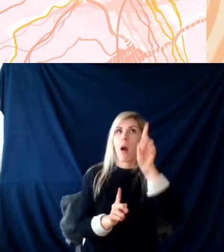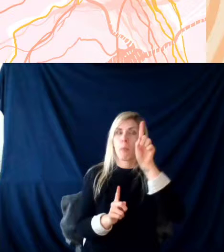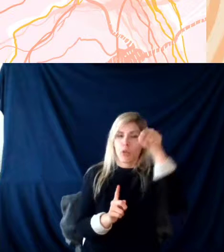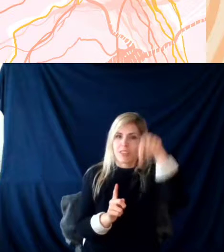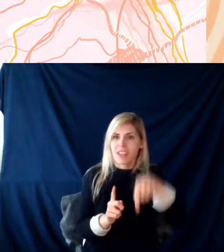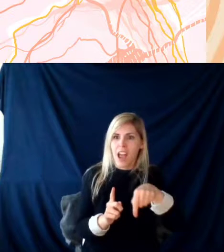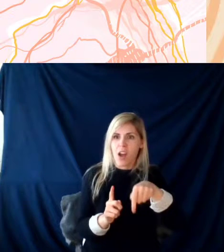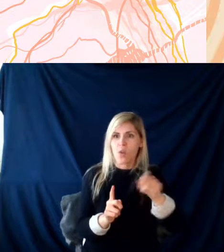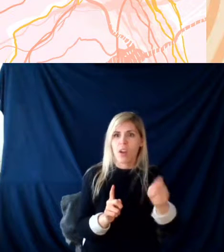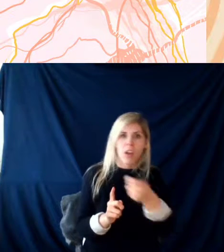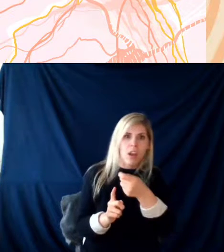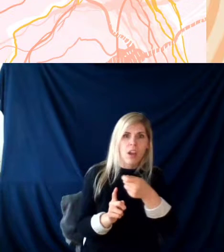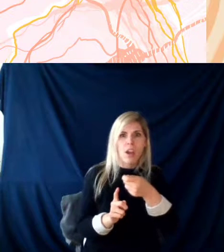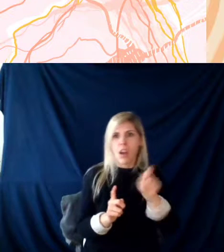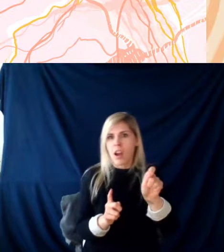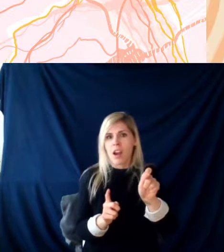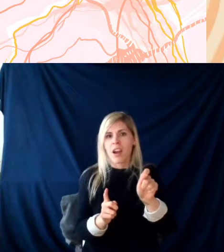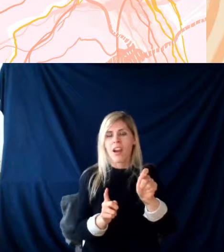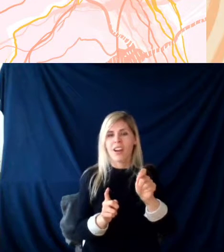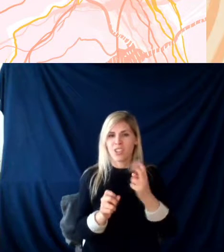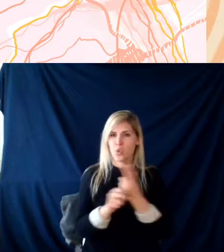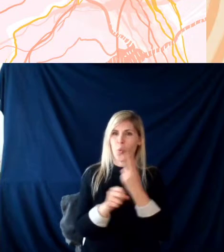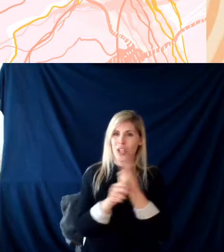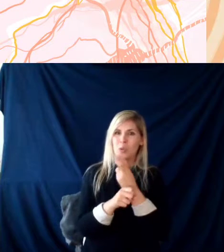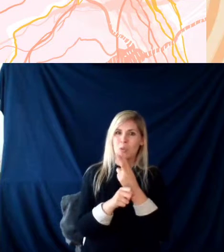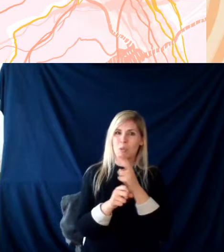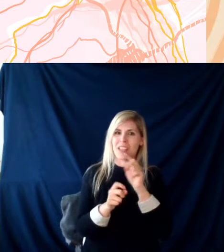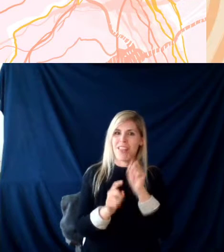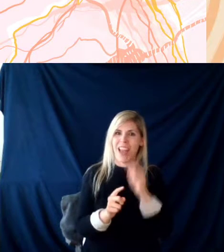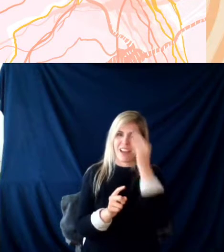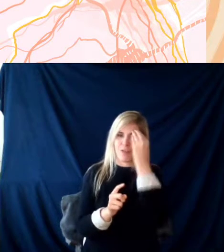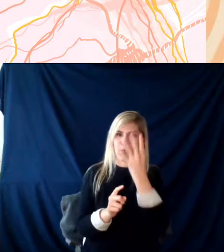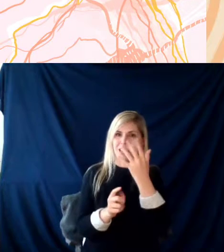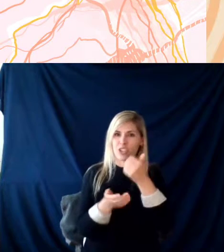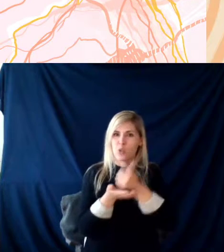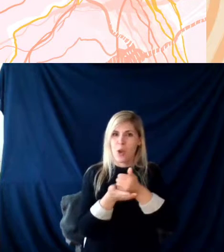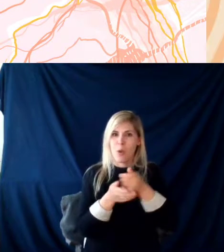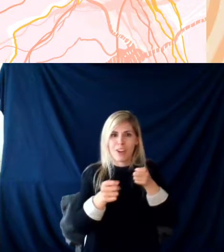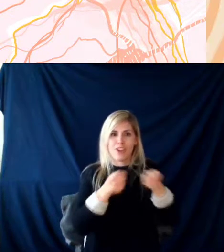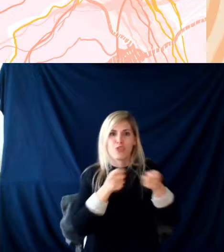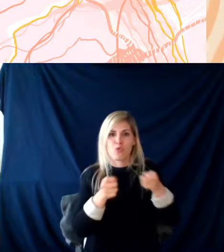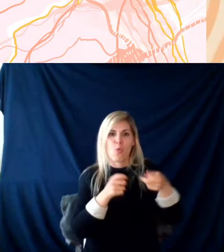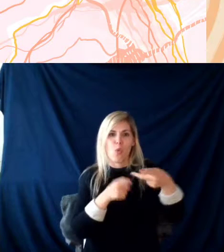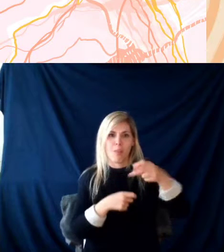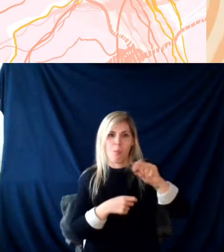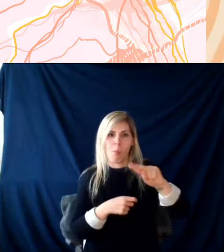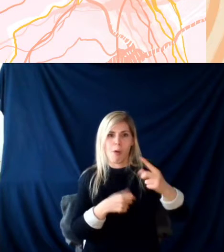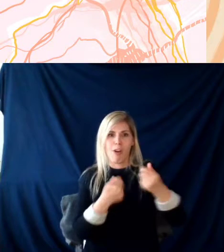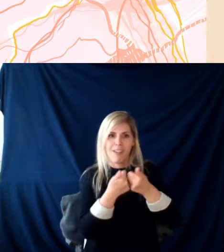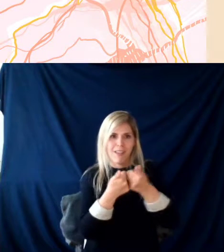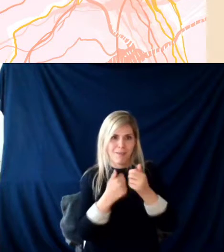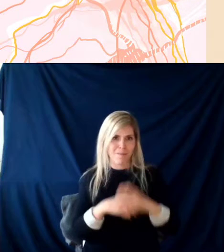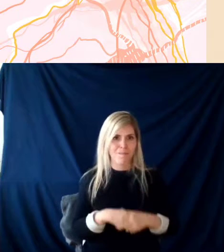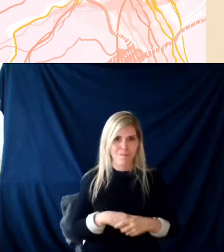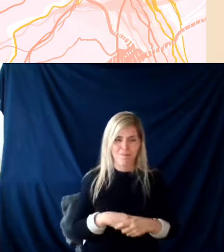down, we're able to use that output to control the Pong game.